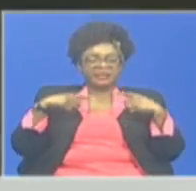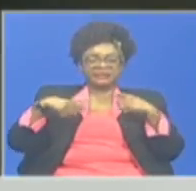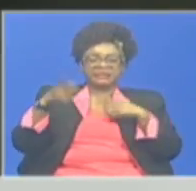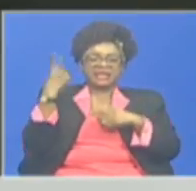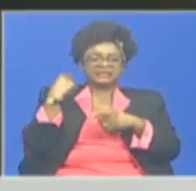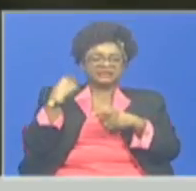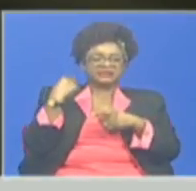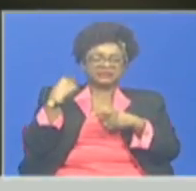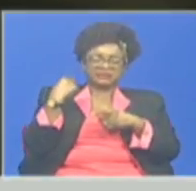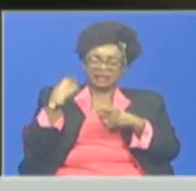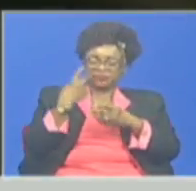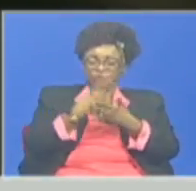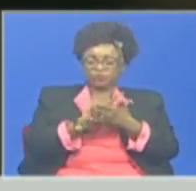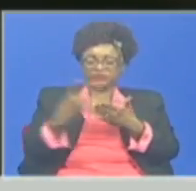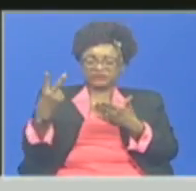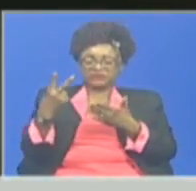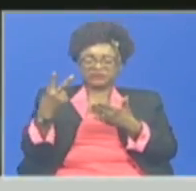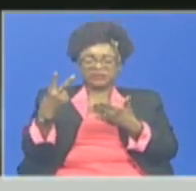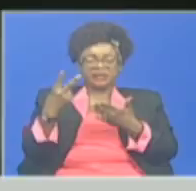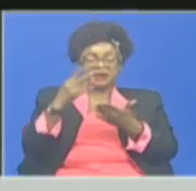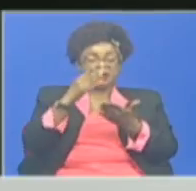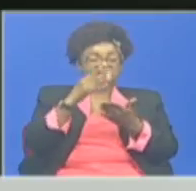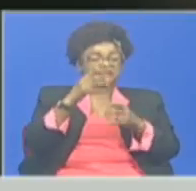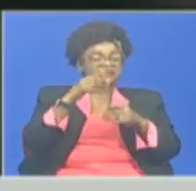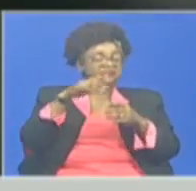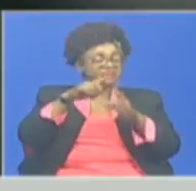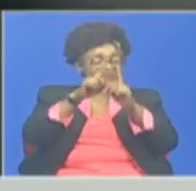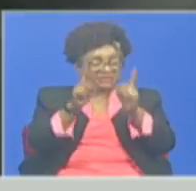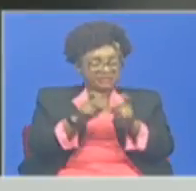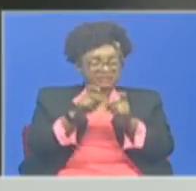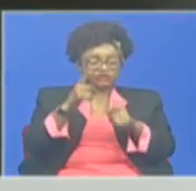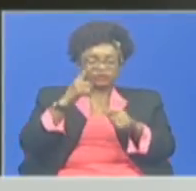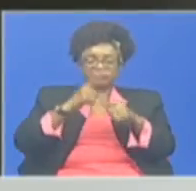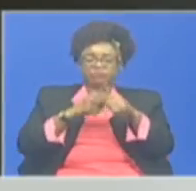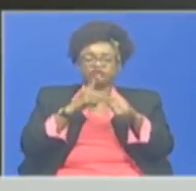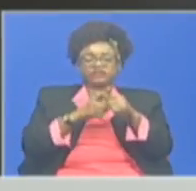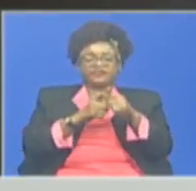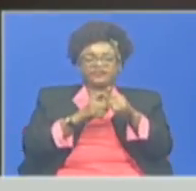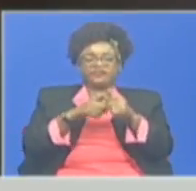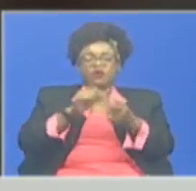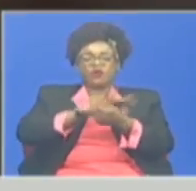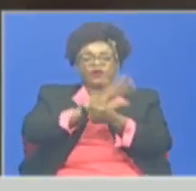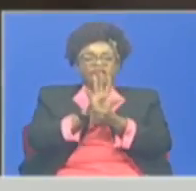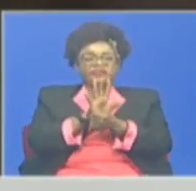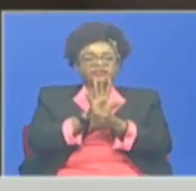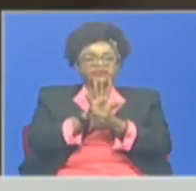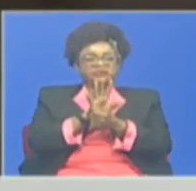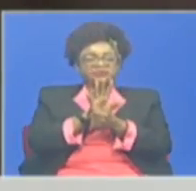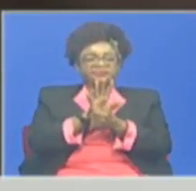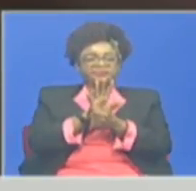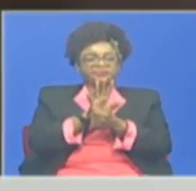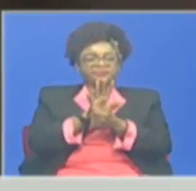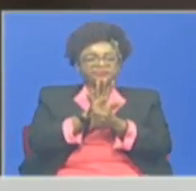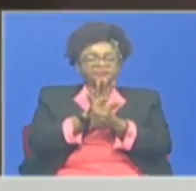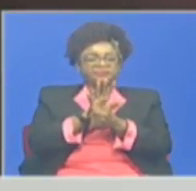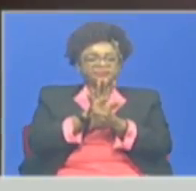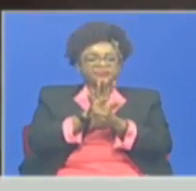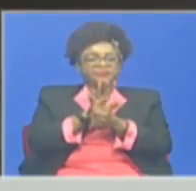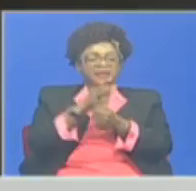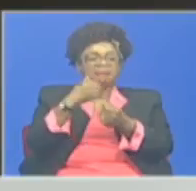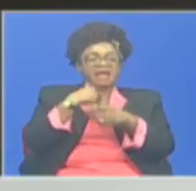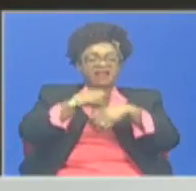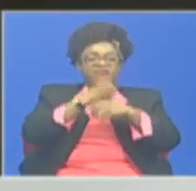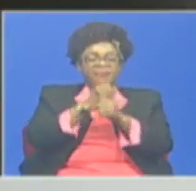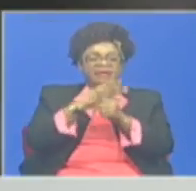weeks ago, just before testing positive for COVID-19 disease. I've transformed my office